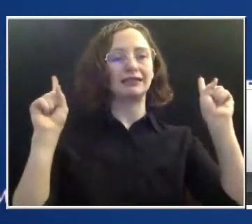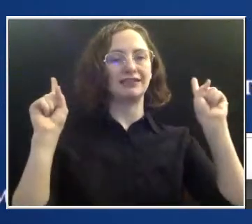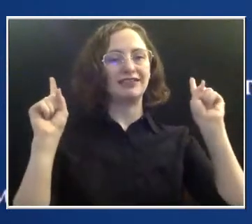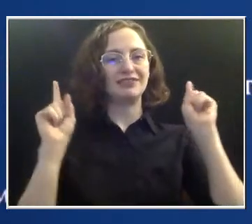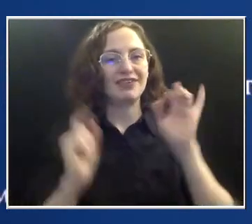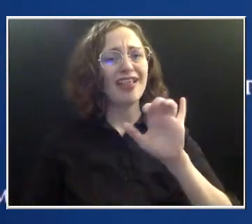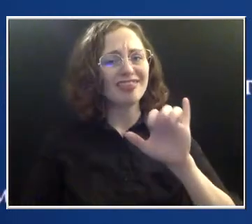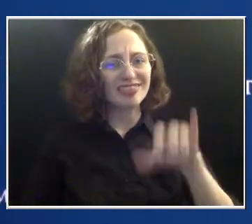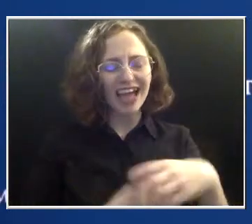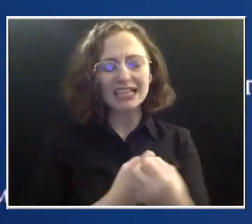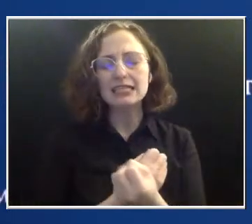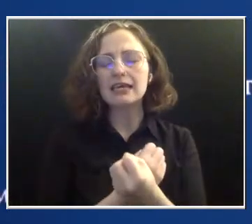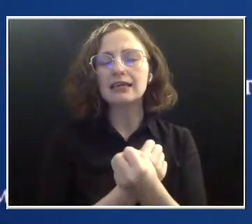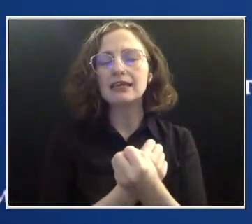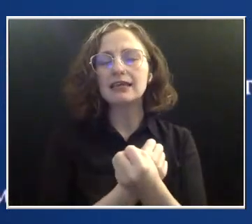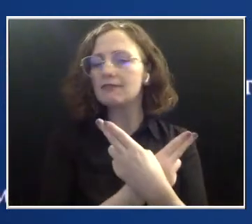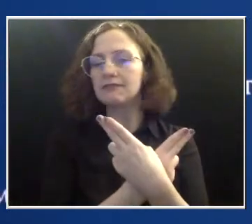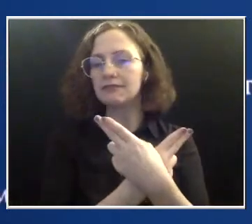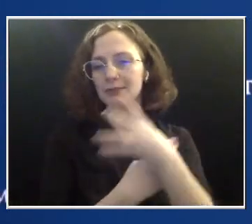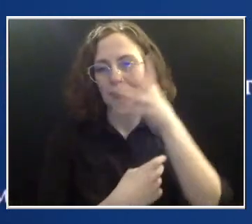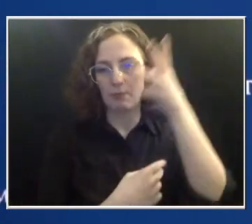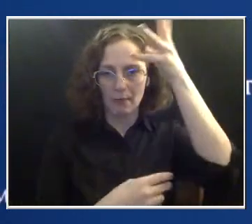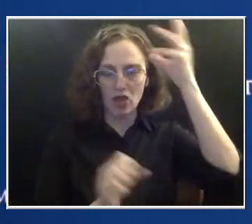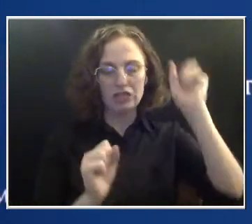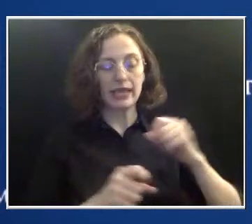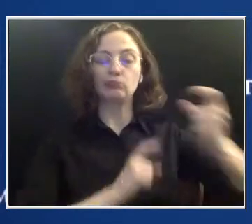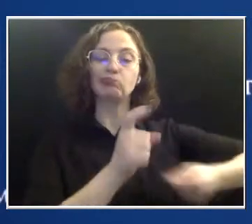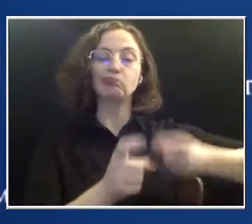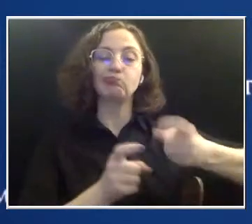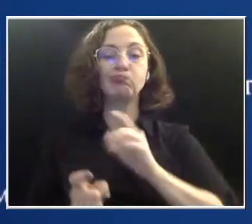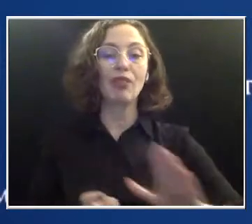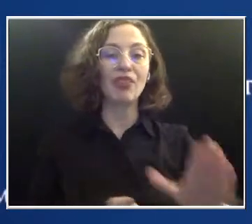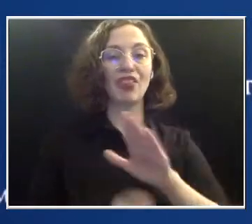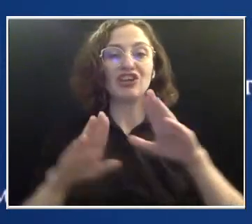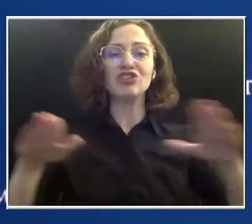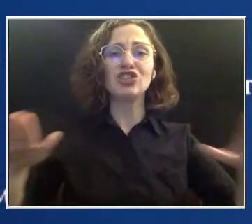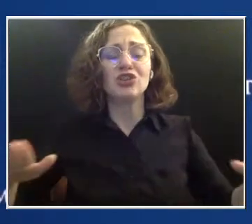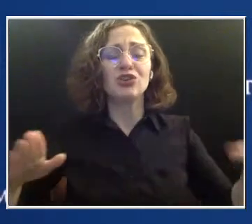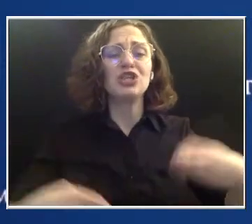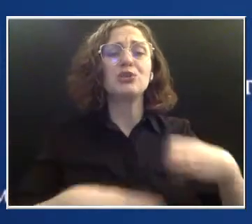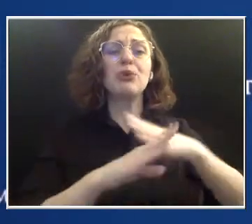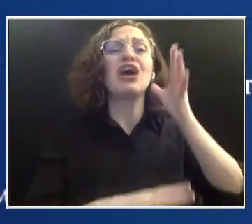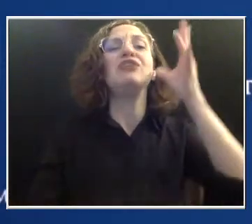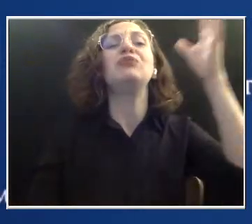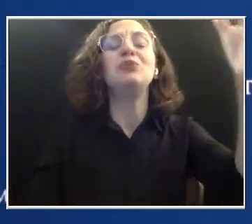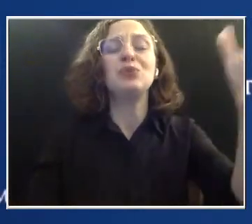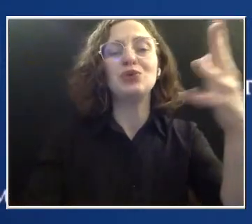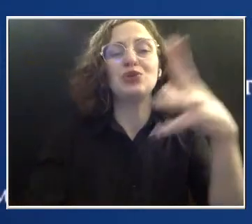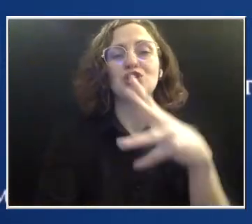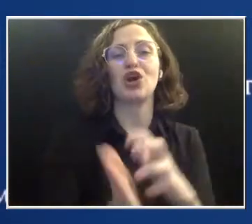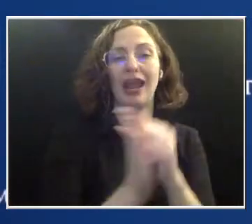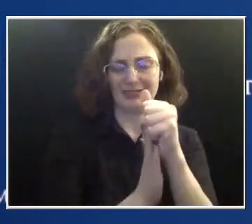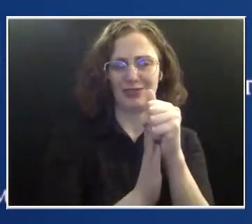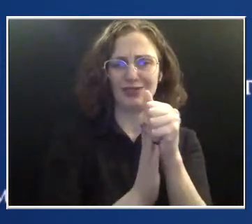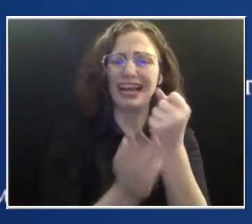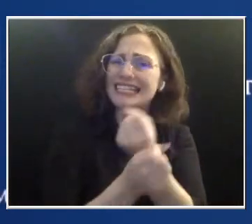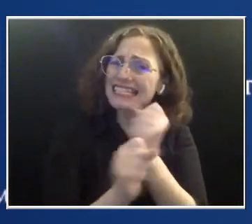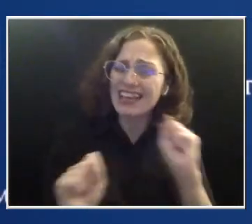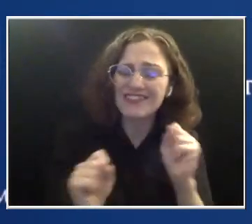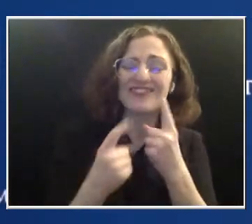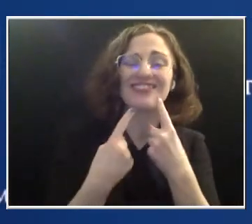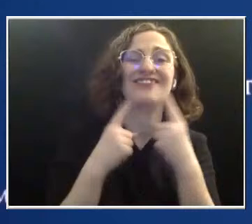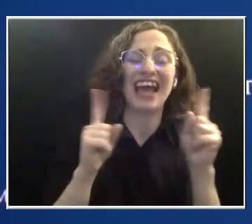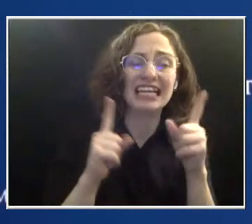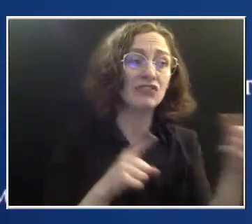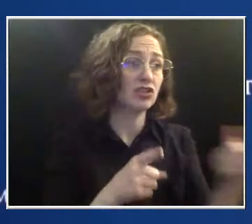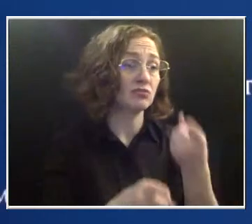their children to help prevent cancers in the future. It is safe and effective, and she's exactly right. We have some numbers put